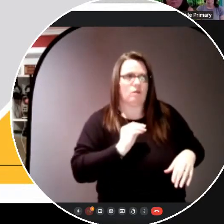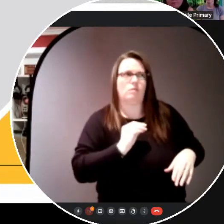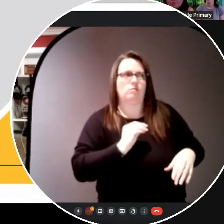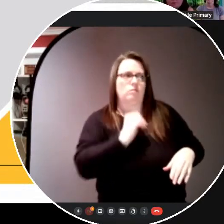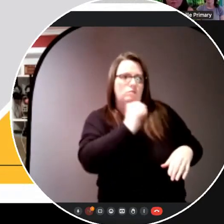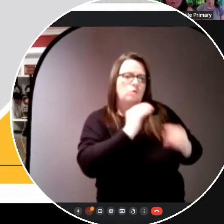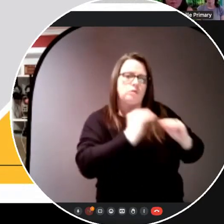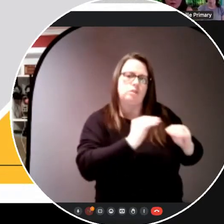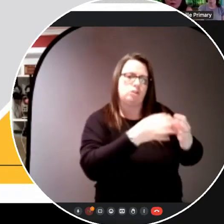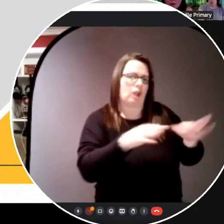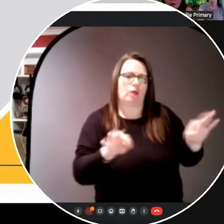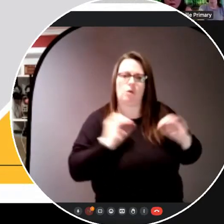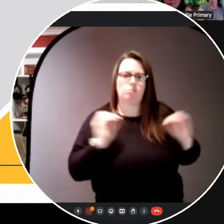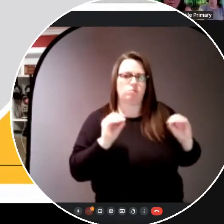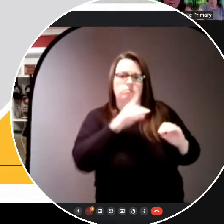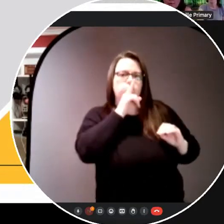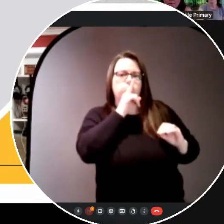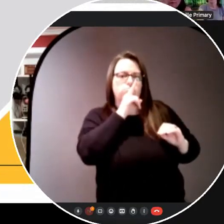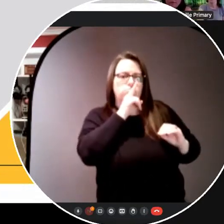lost.